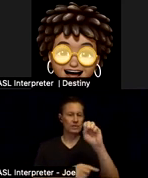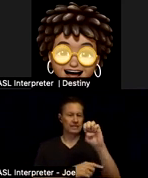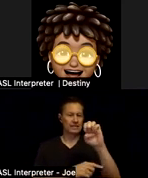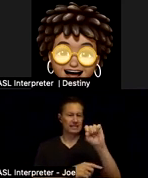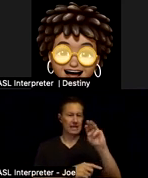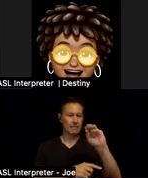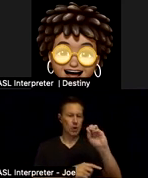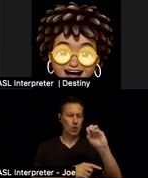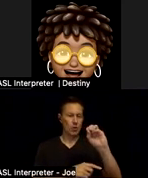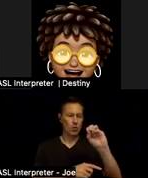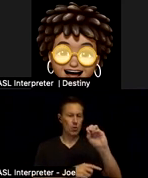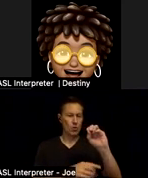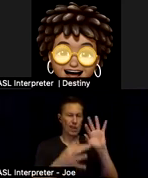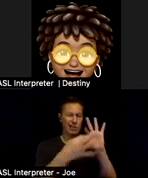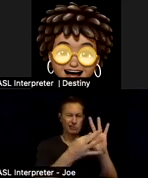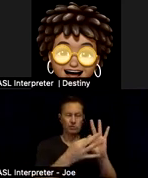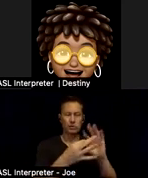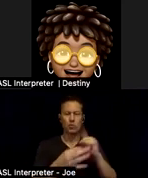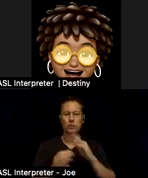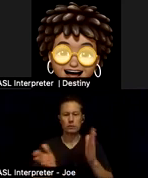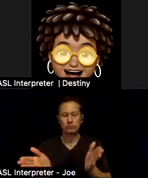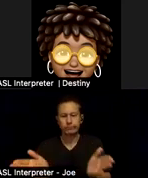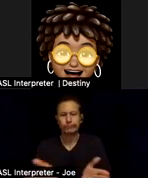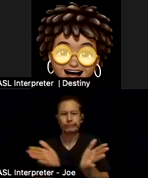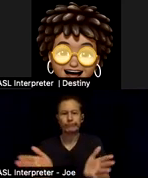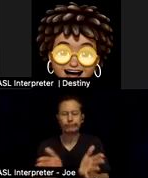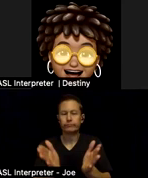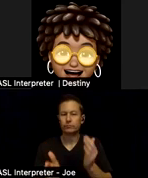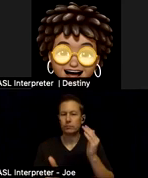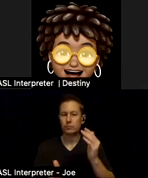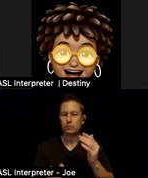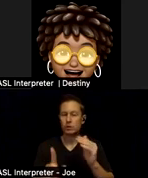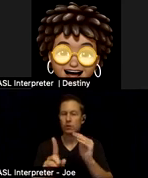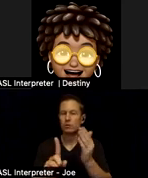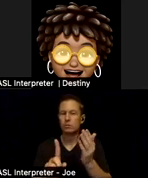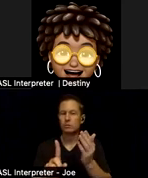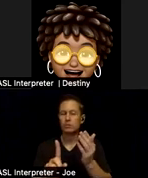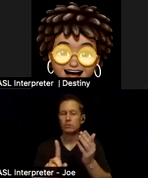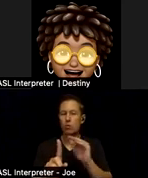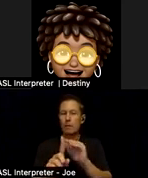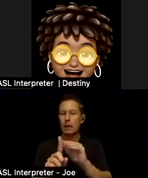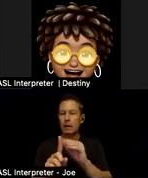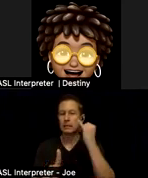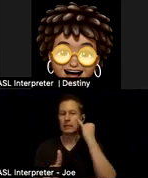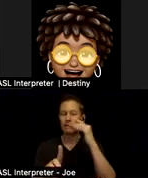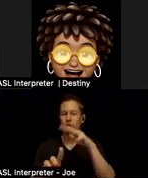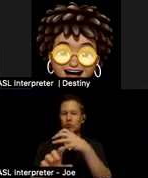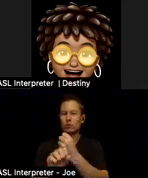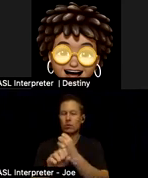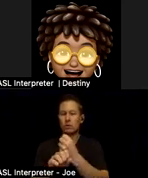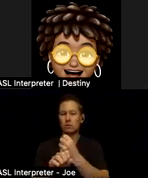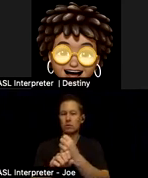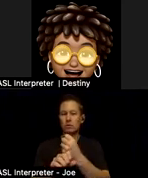what we really encourage you to do, or remind you, is when you install these, first of all, when you receive these, do install